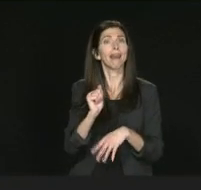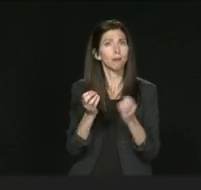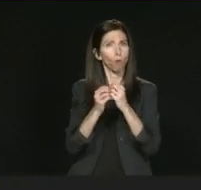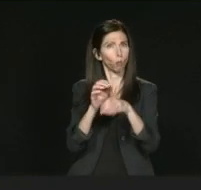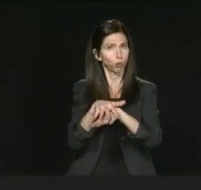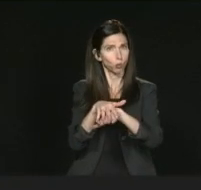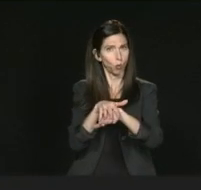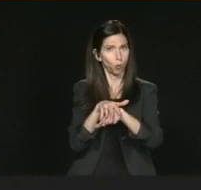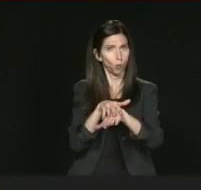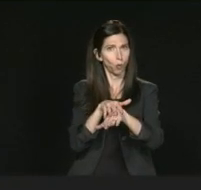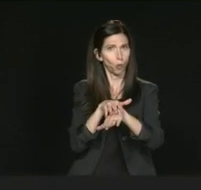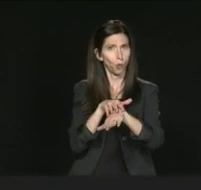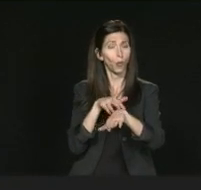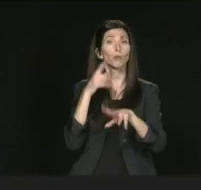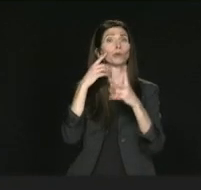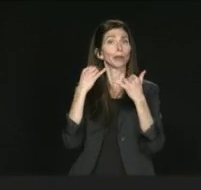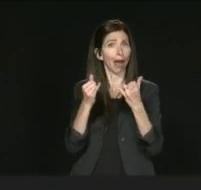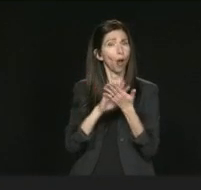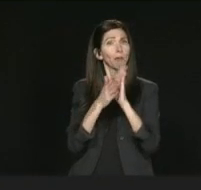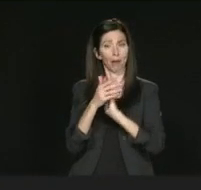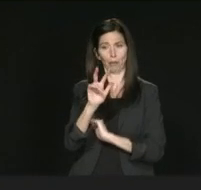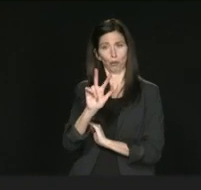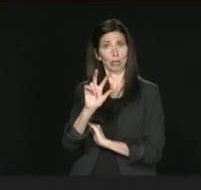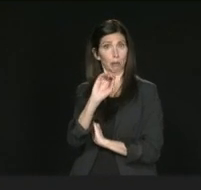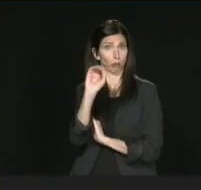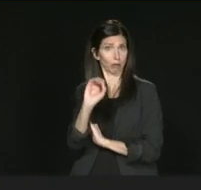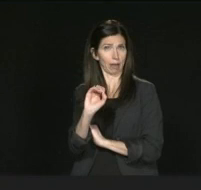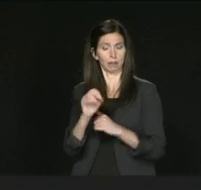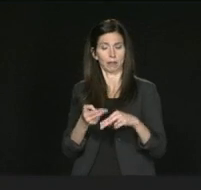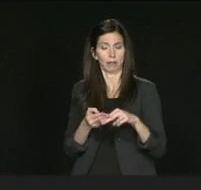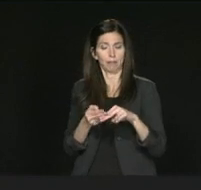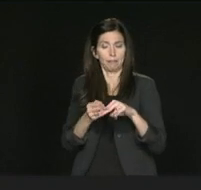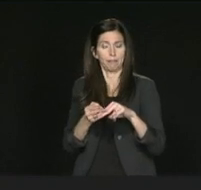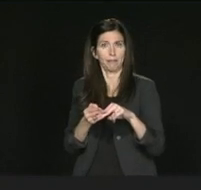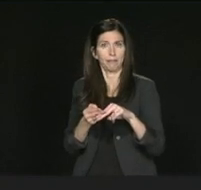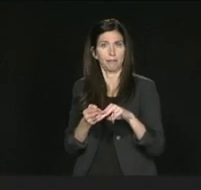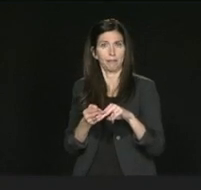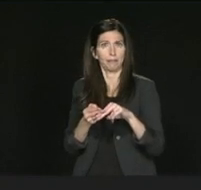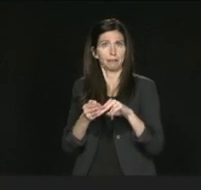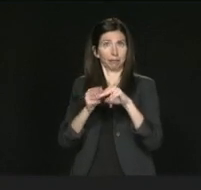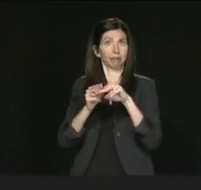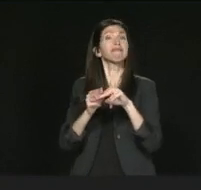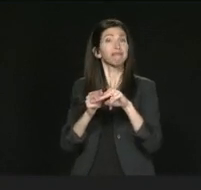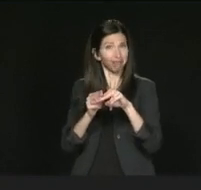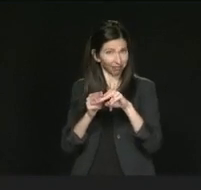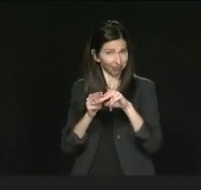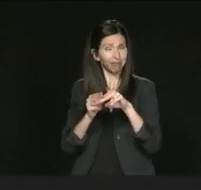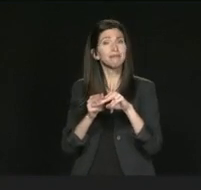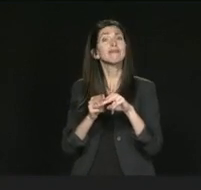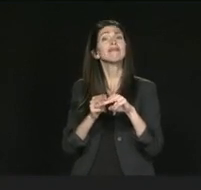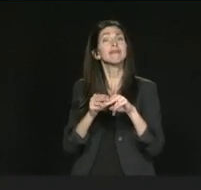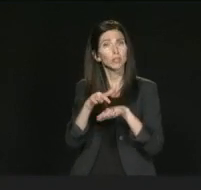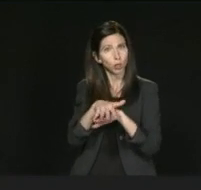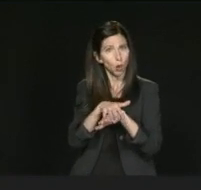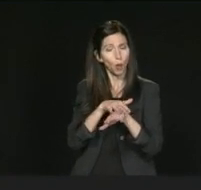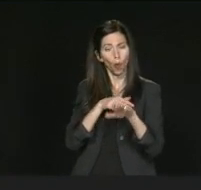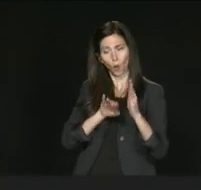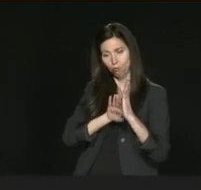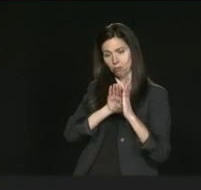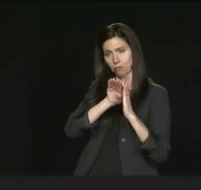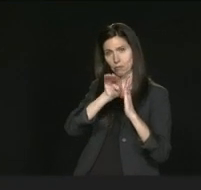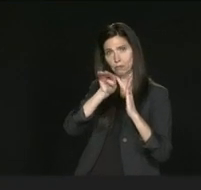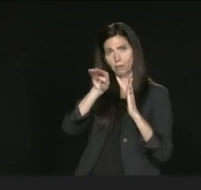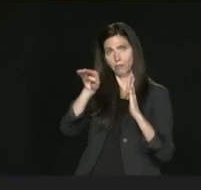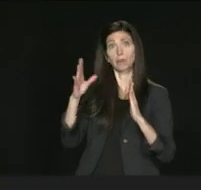daily increase, and that continues in this sort of slowing trajectory. And we know that the doubling time is now probably around